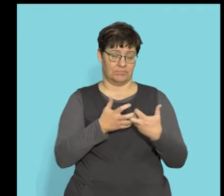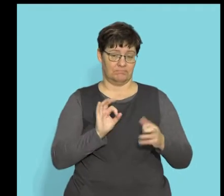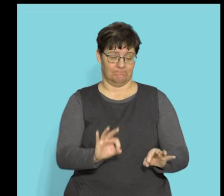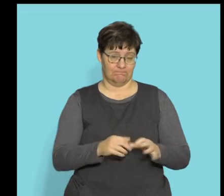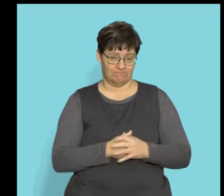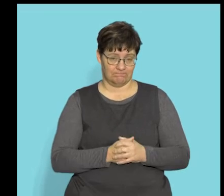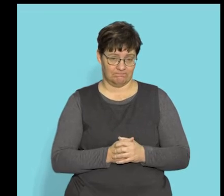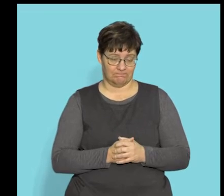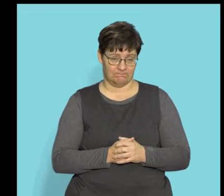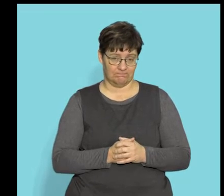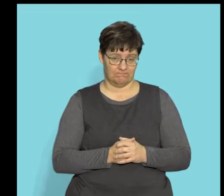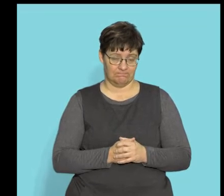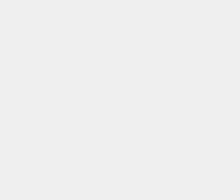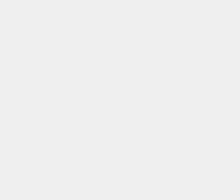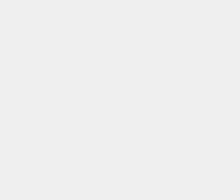box.